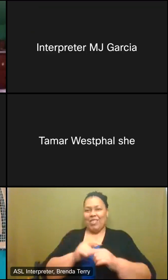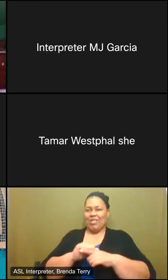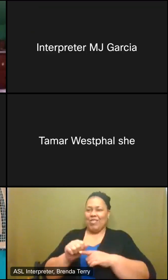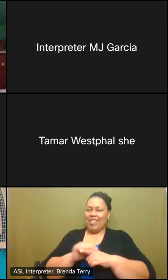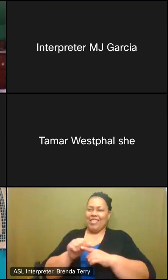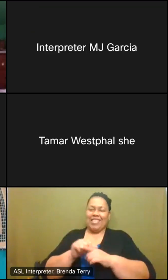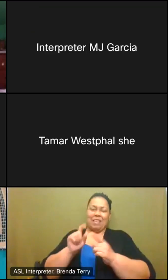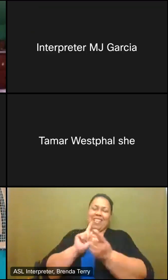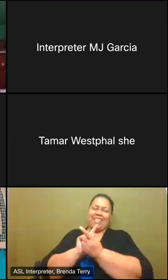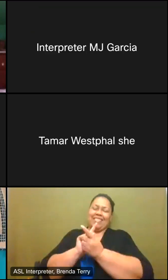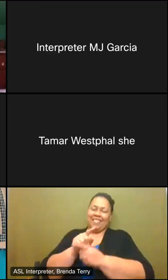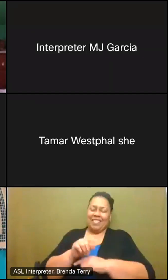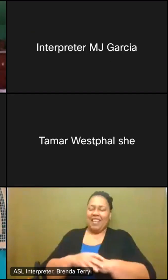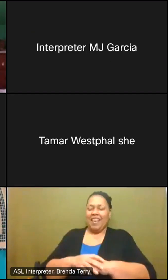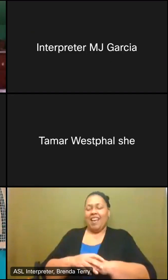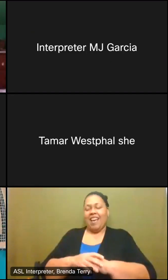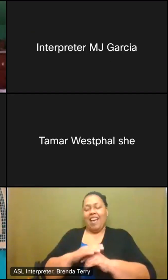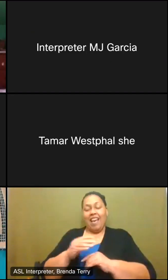ever met. And